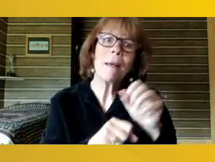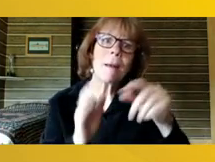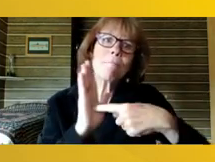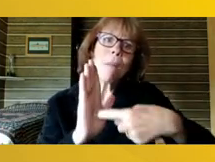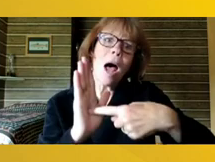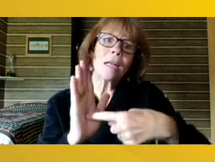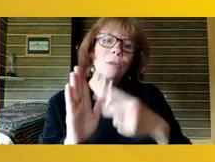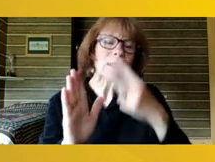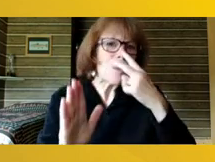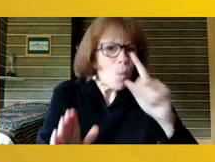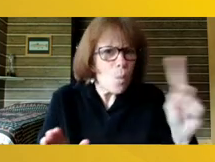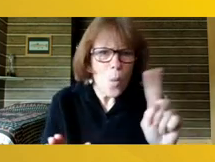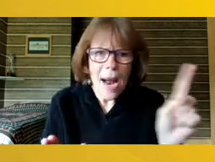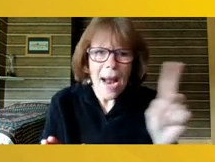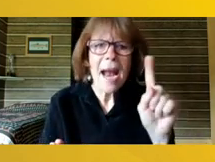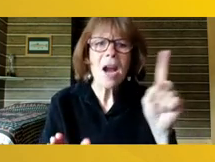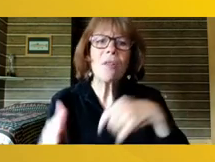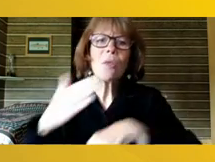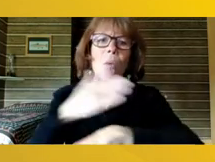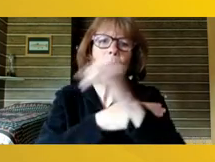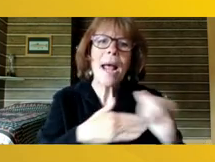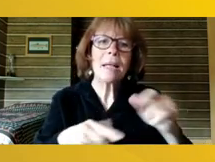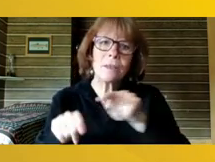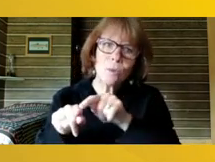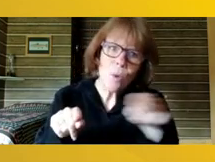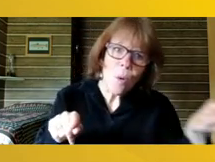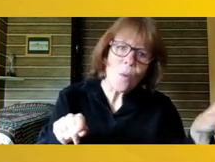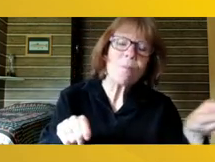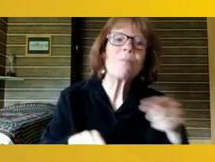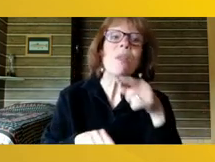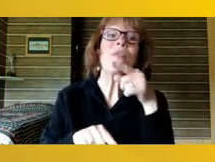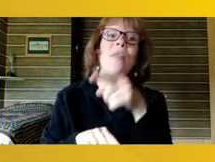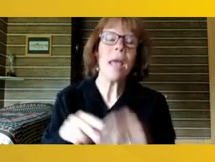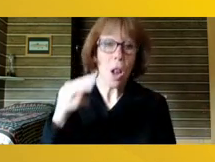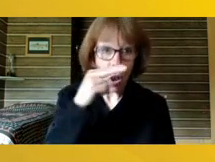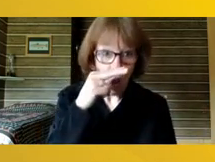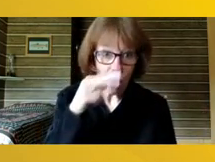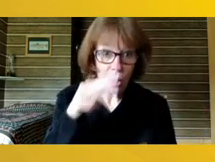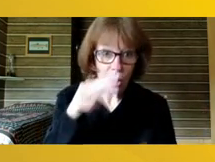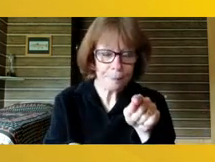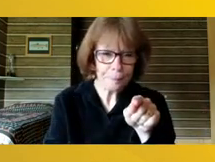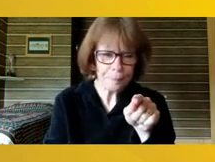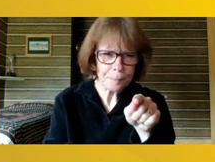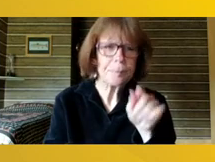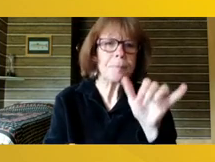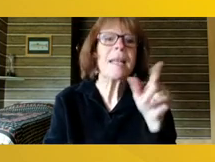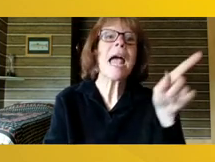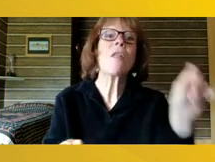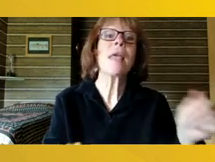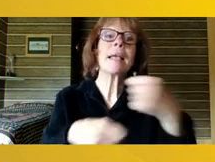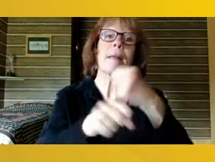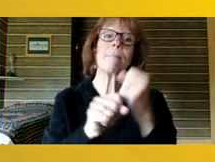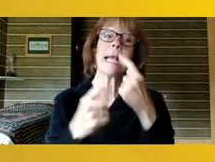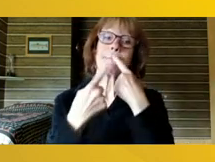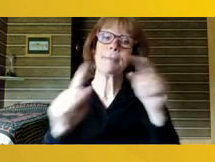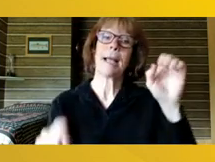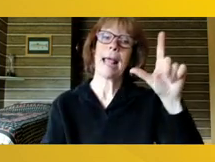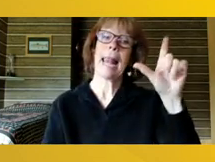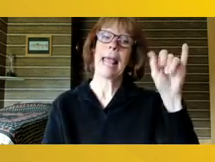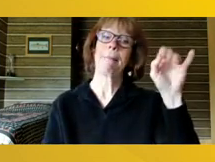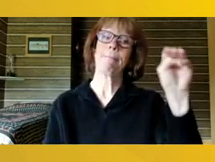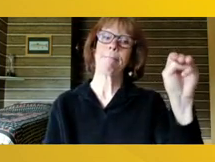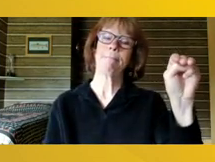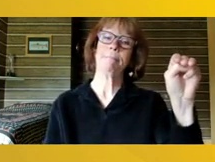use their model to make their own claim about where the problem of whales getting hit by ships is probably the biggest